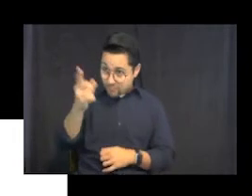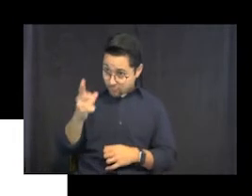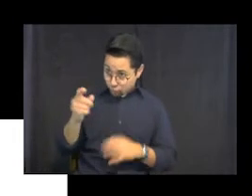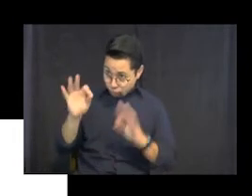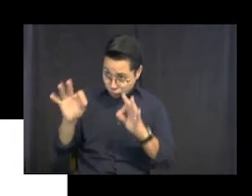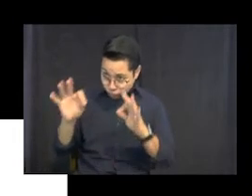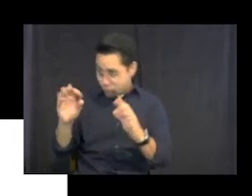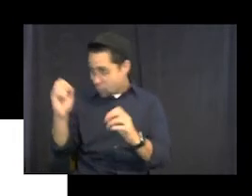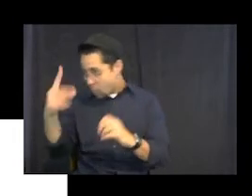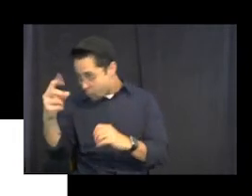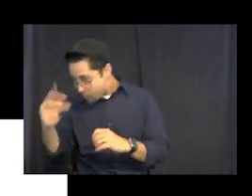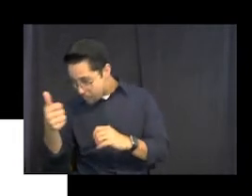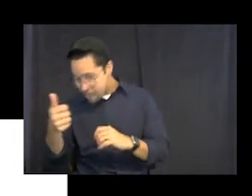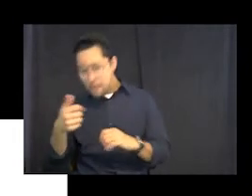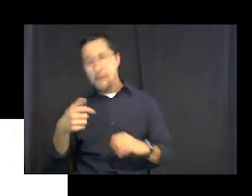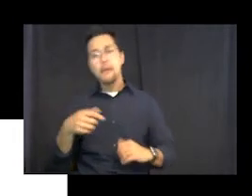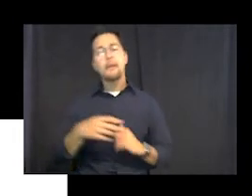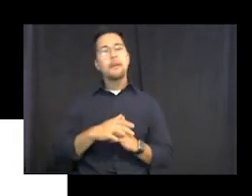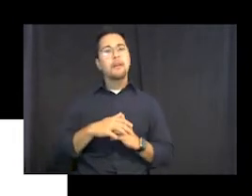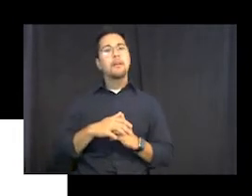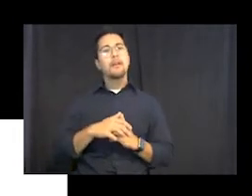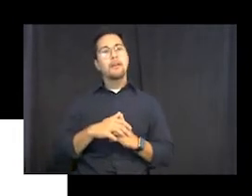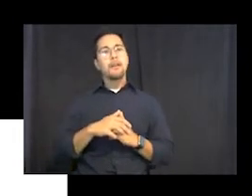So I ended up